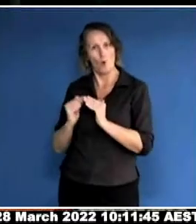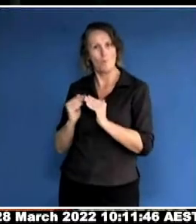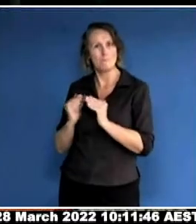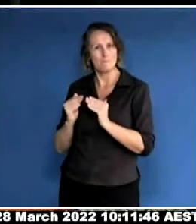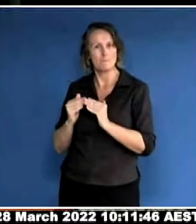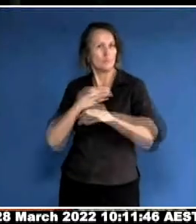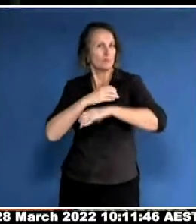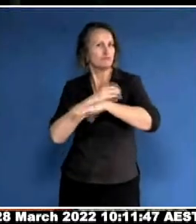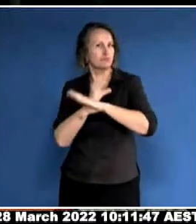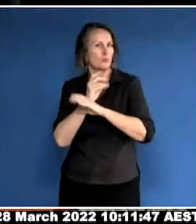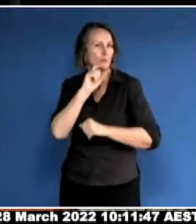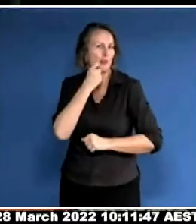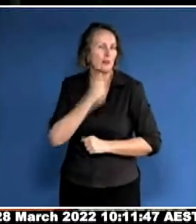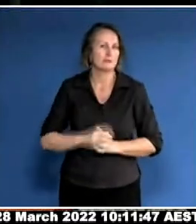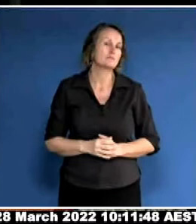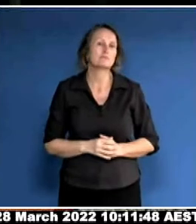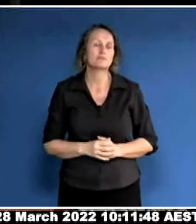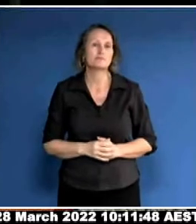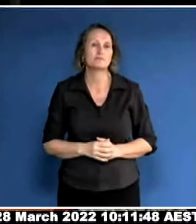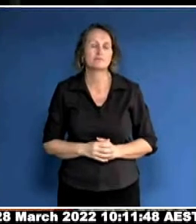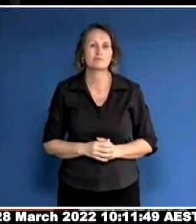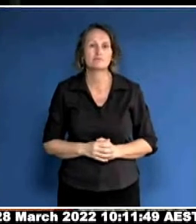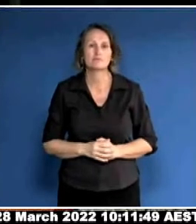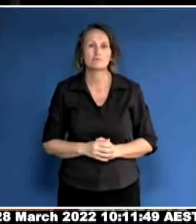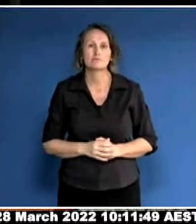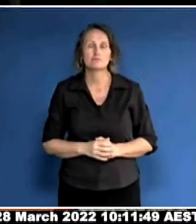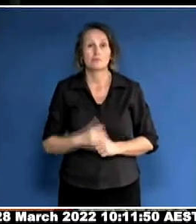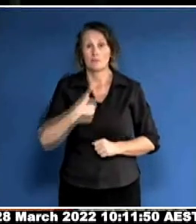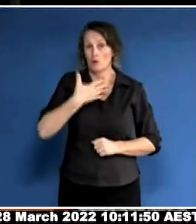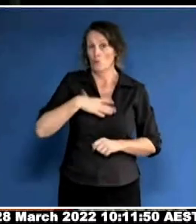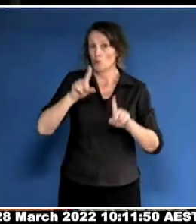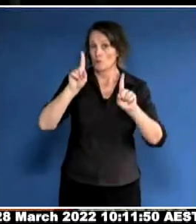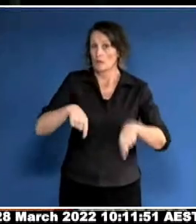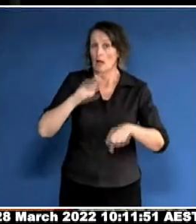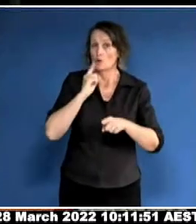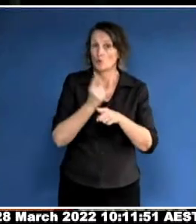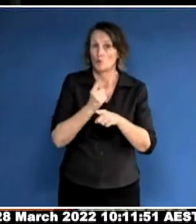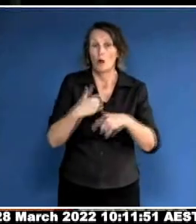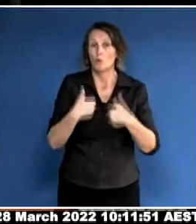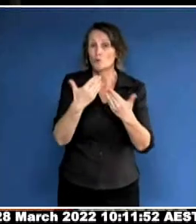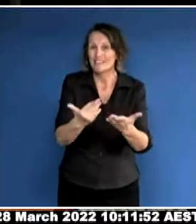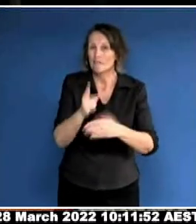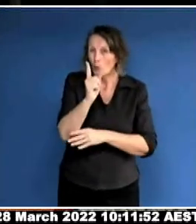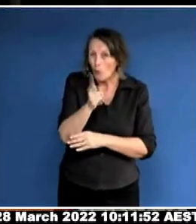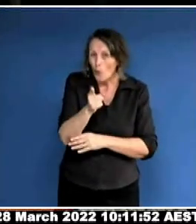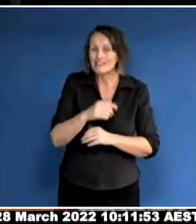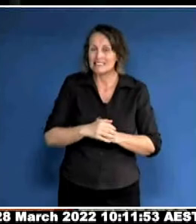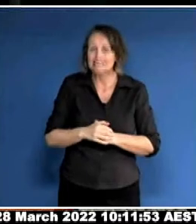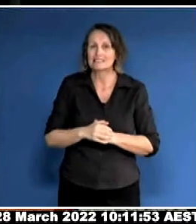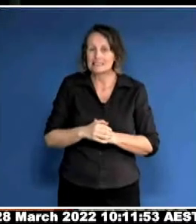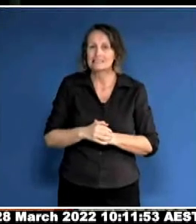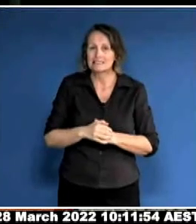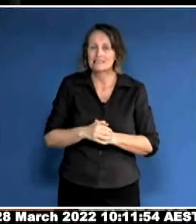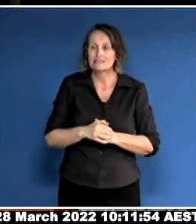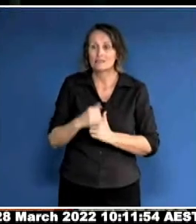Hobart. Well, I want to start by providing a warning that the content of the evidence